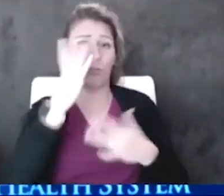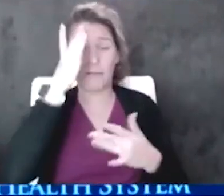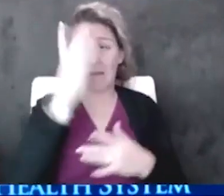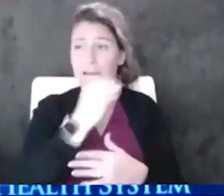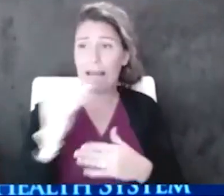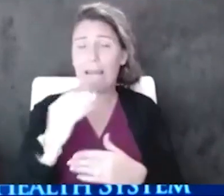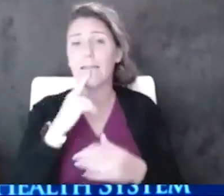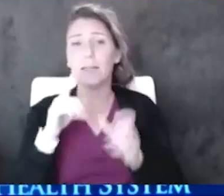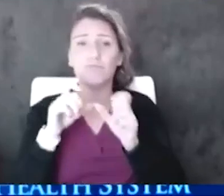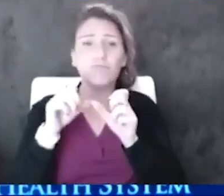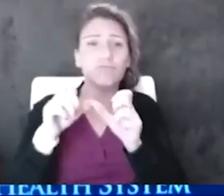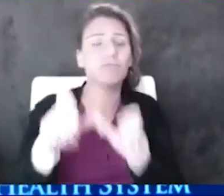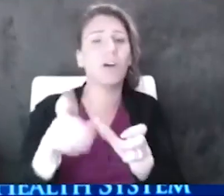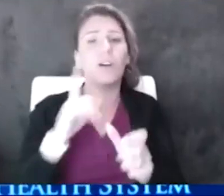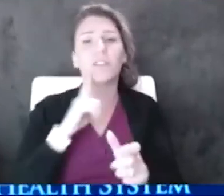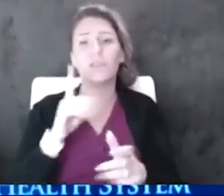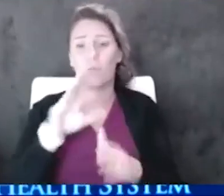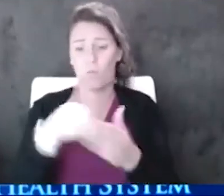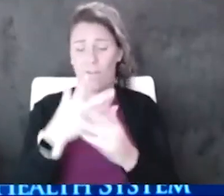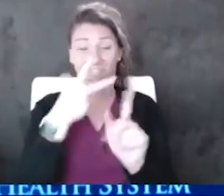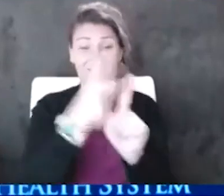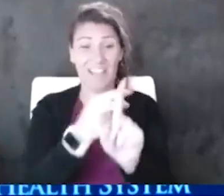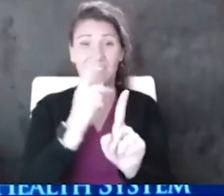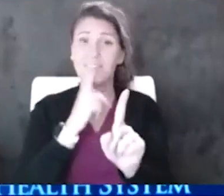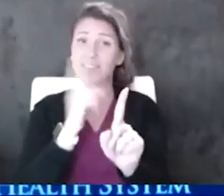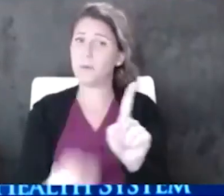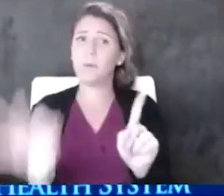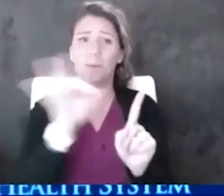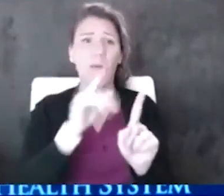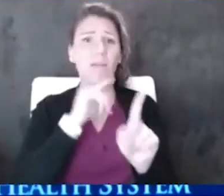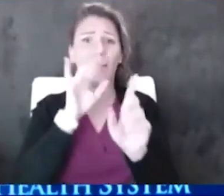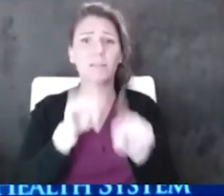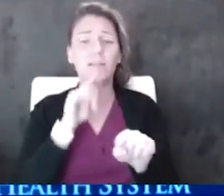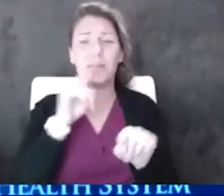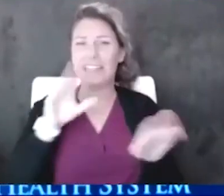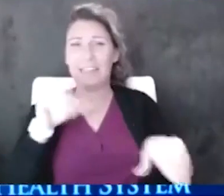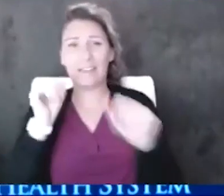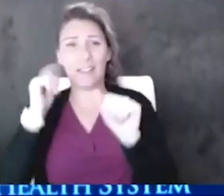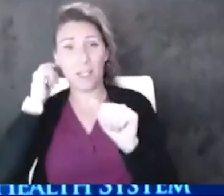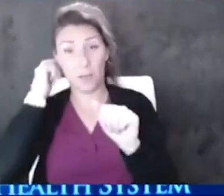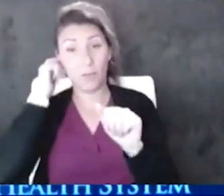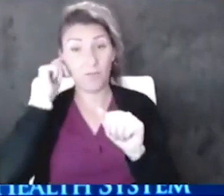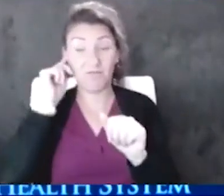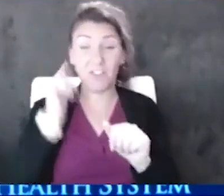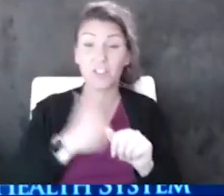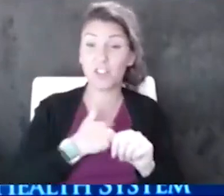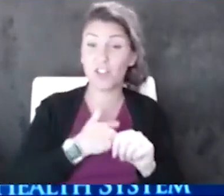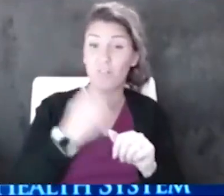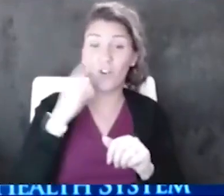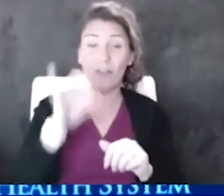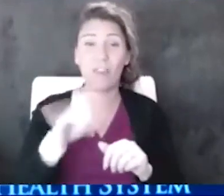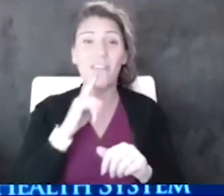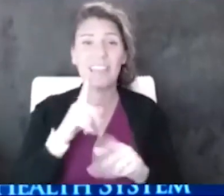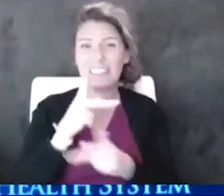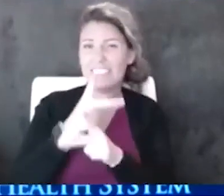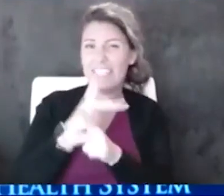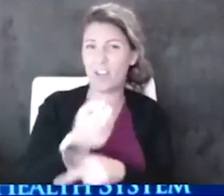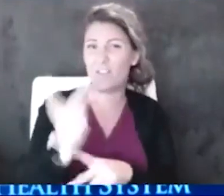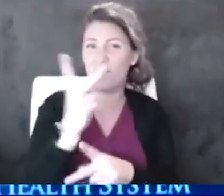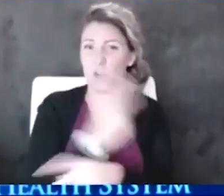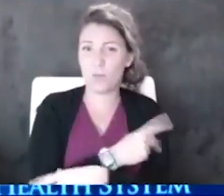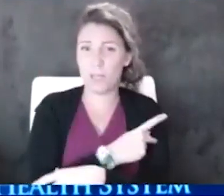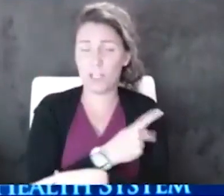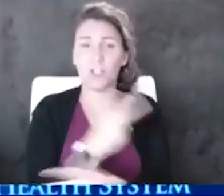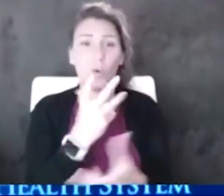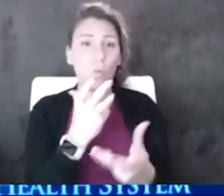So vaccination is once again the answer. And I'm going to have to pop out. I apologize for that. I have to go take care of a couple of patients. I just want to say one final thought. Please